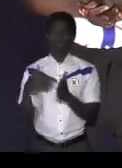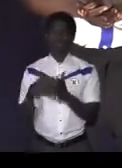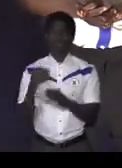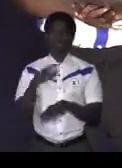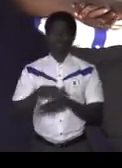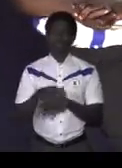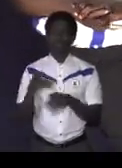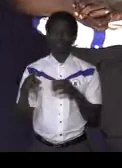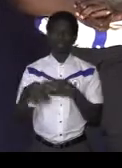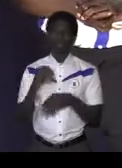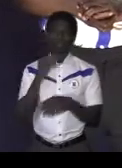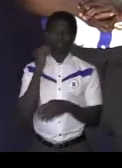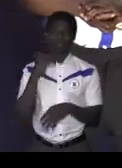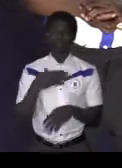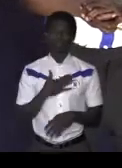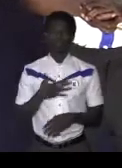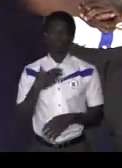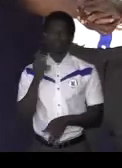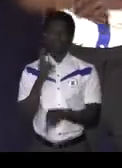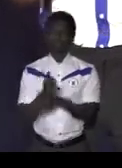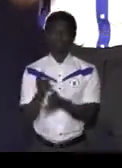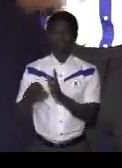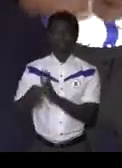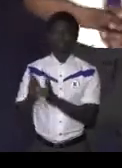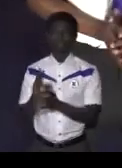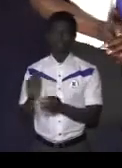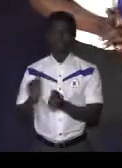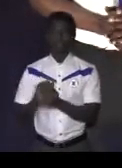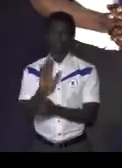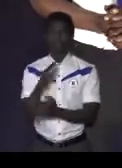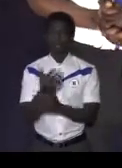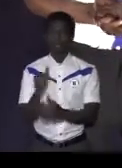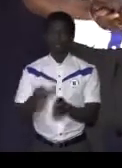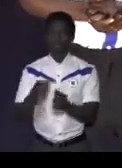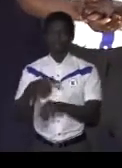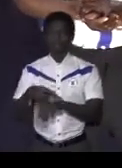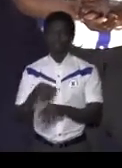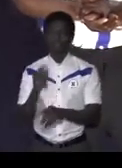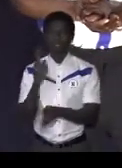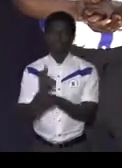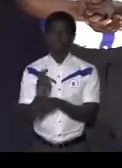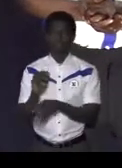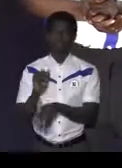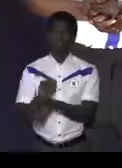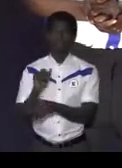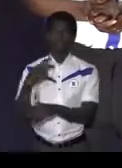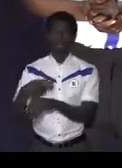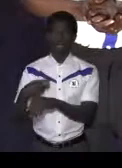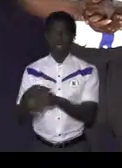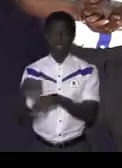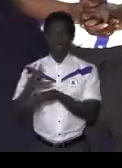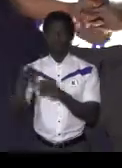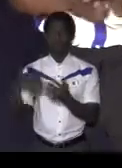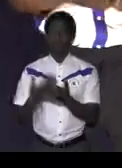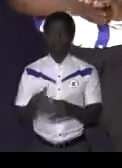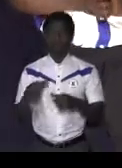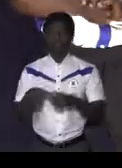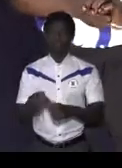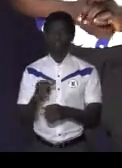in your home, please keep revising. Wash your hands regularly. Keep working hard, but above all,